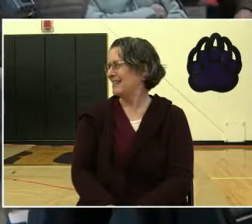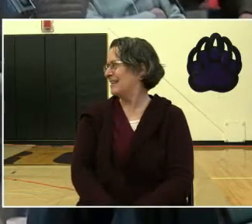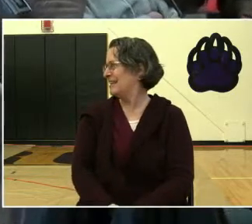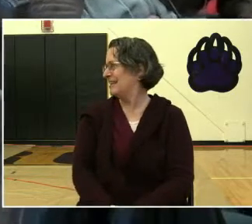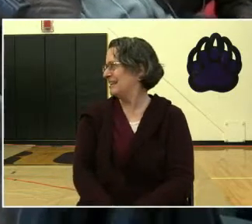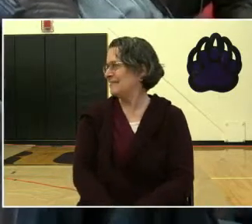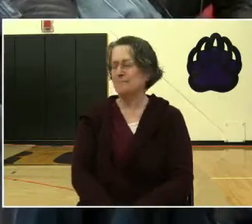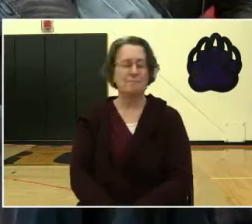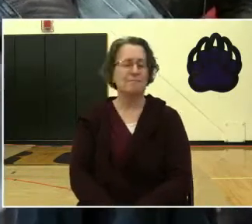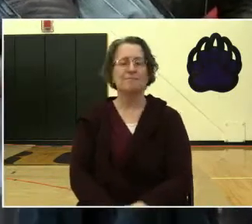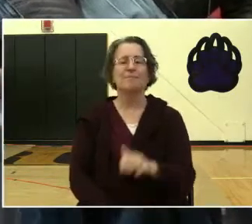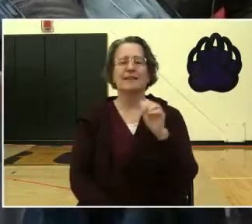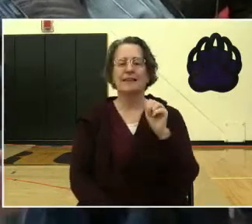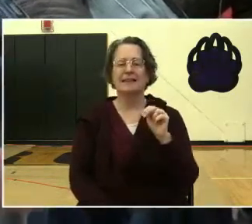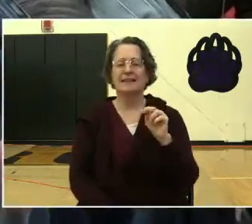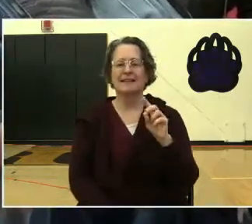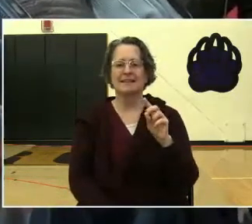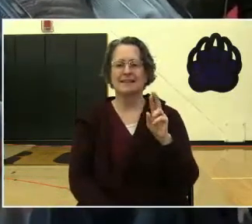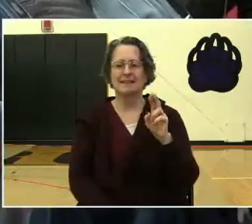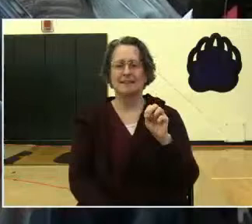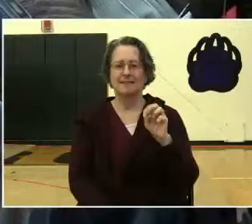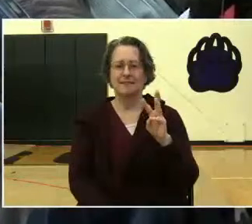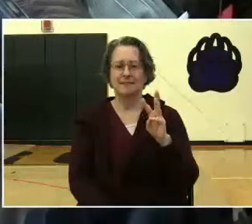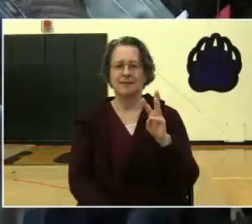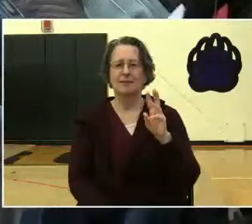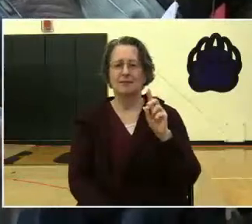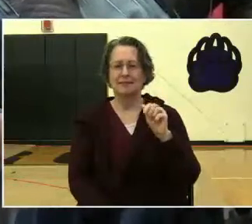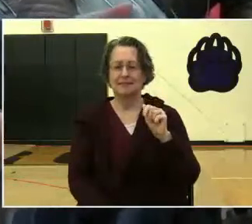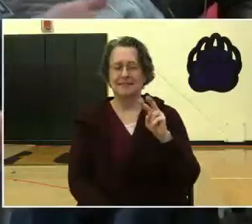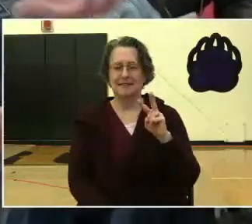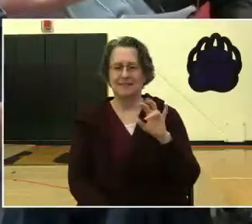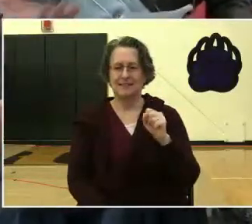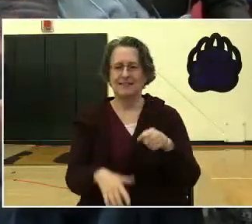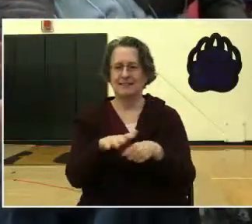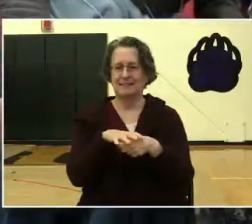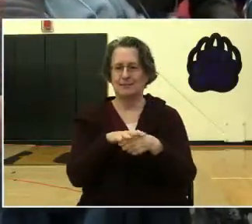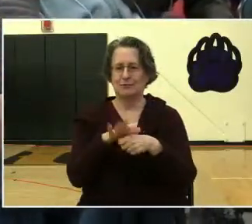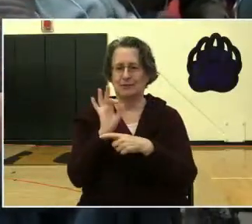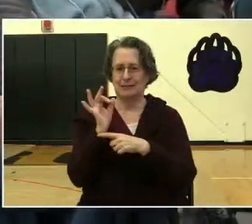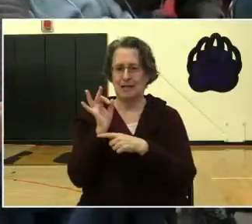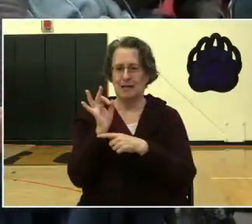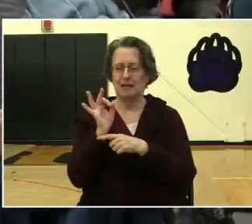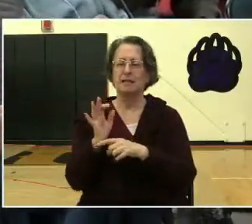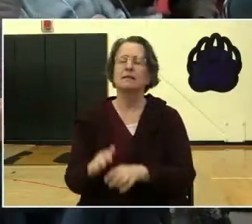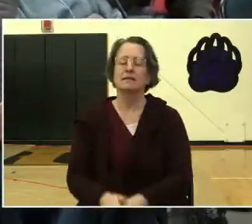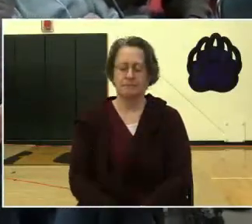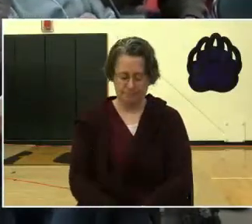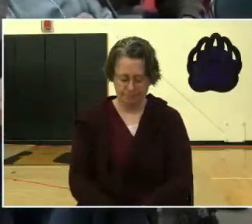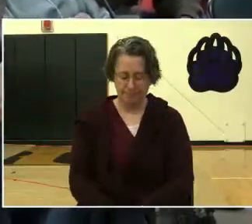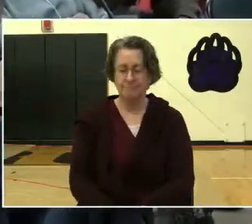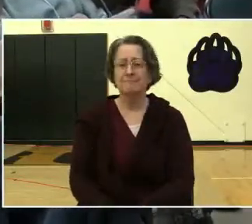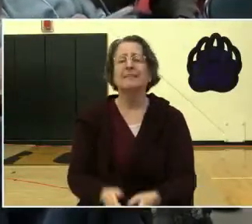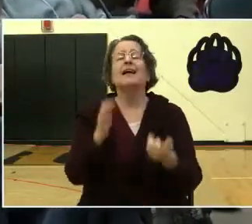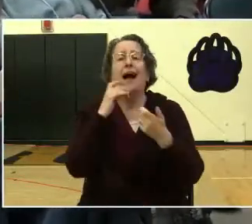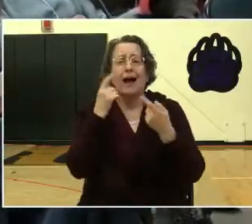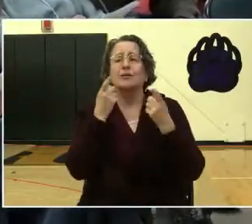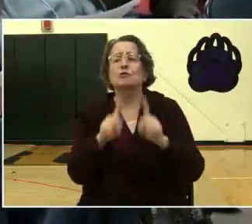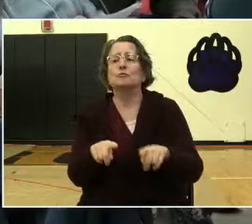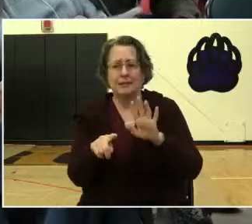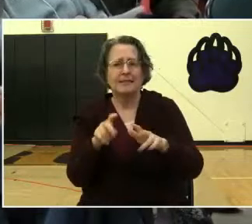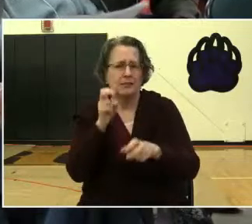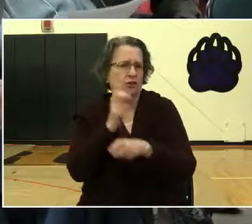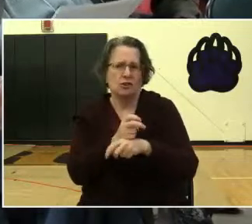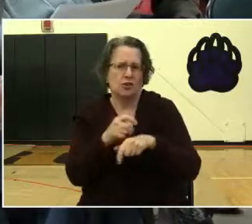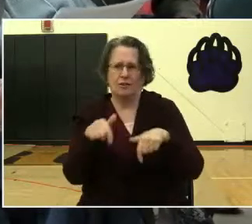Davis Andrew Davis District 9 um I agree that it's a little late I'm not going to change a